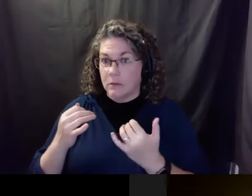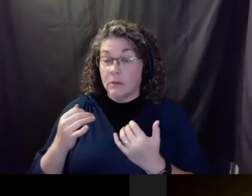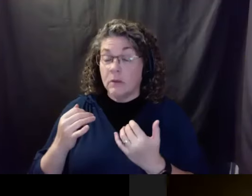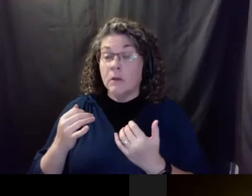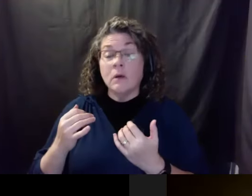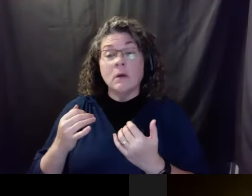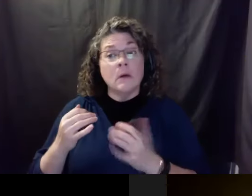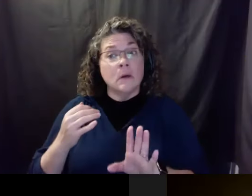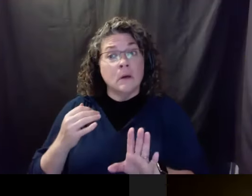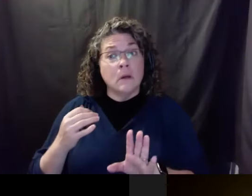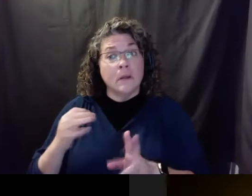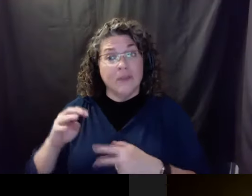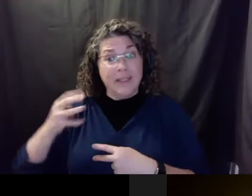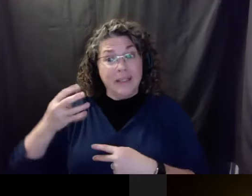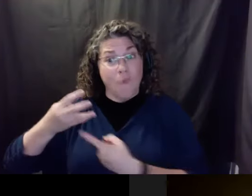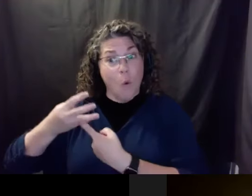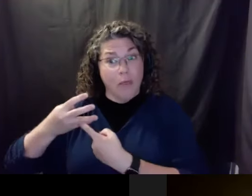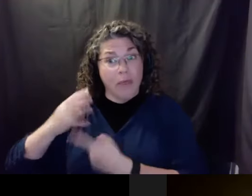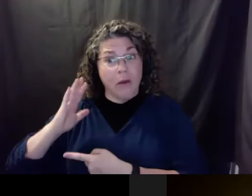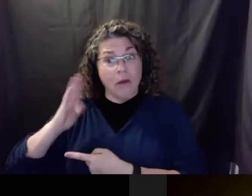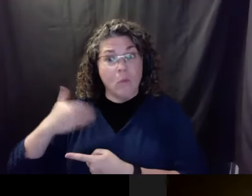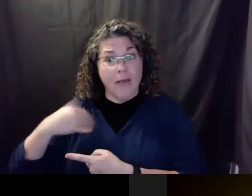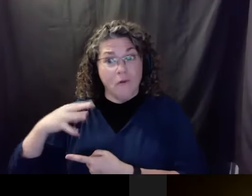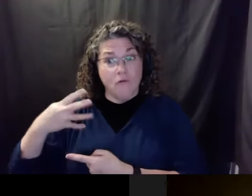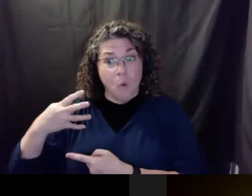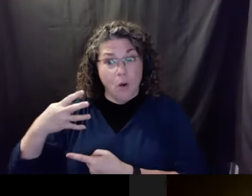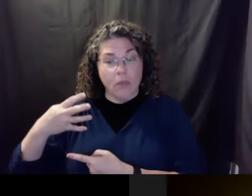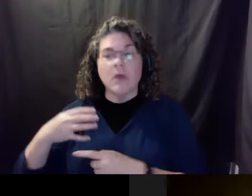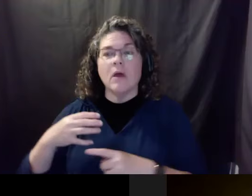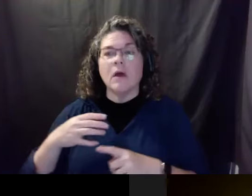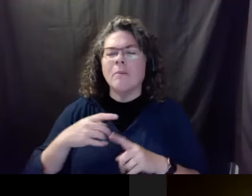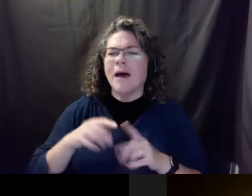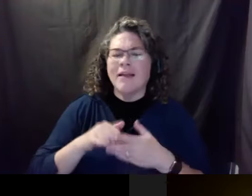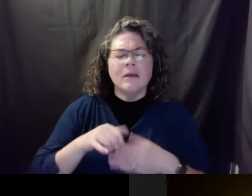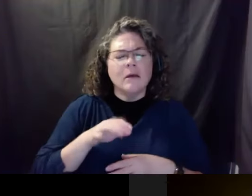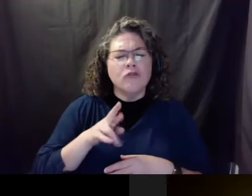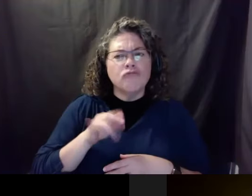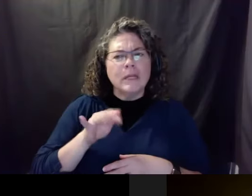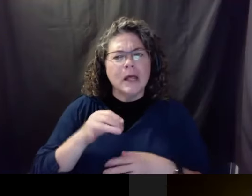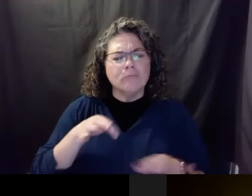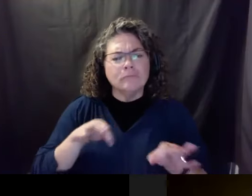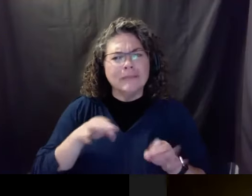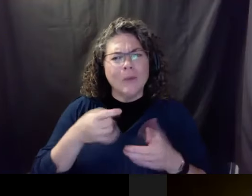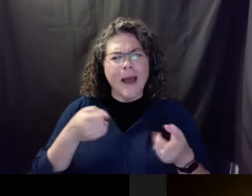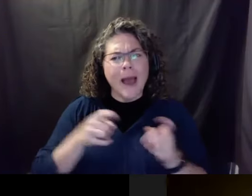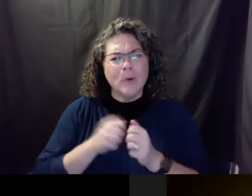although there's a 4th issue on the ballot, that ballot, Rita, would you explain to us what happened with that